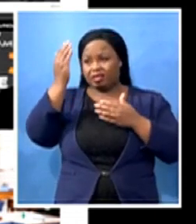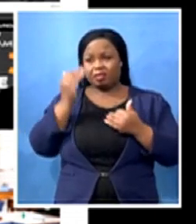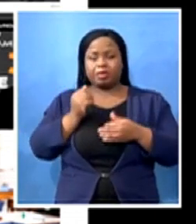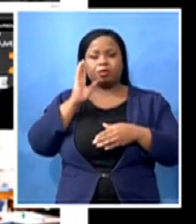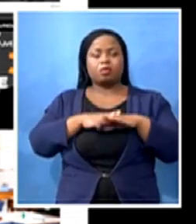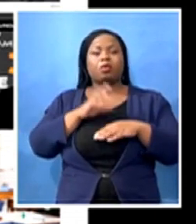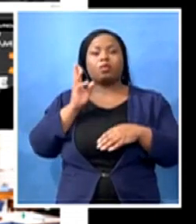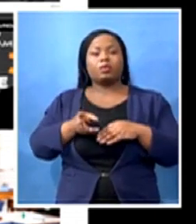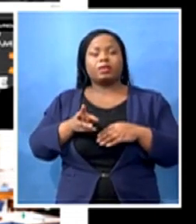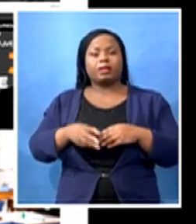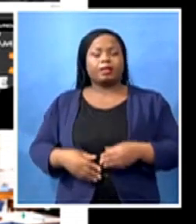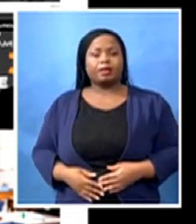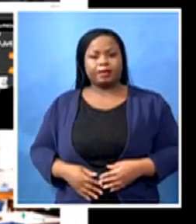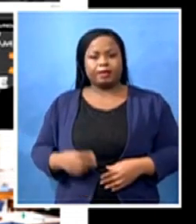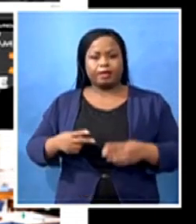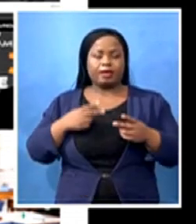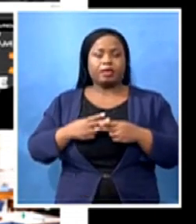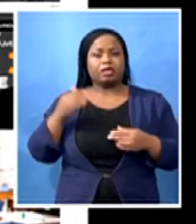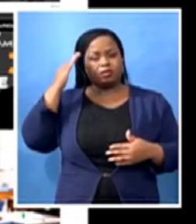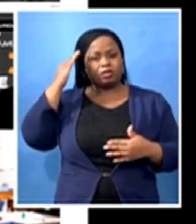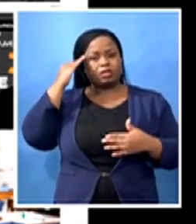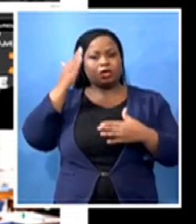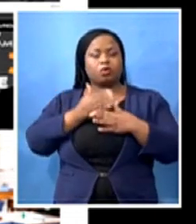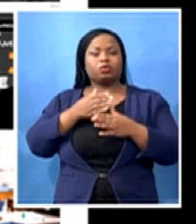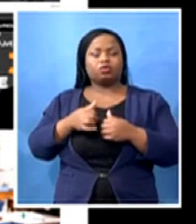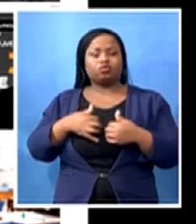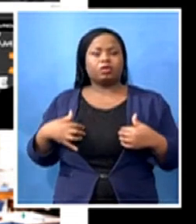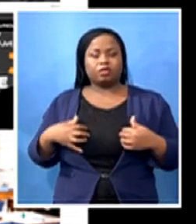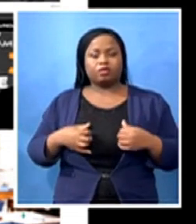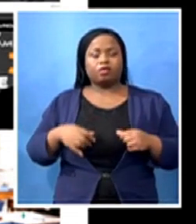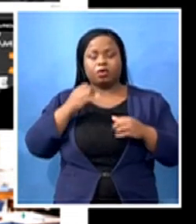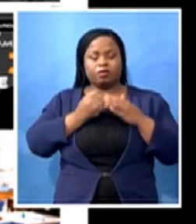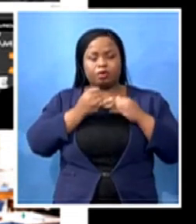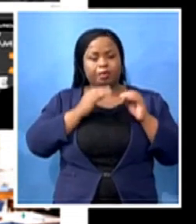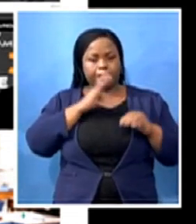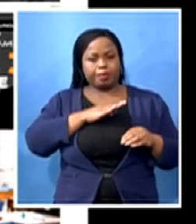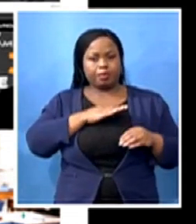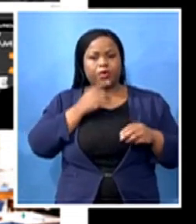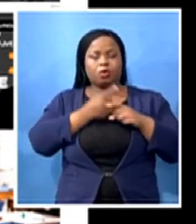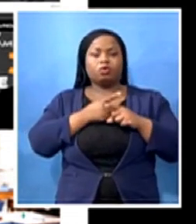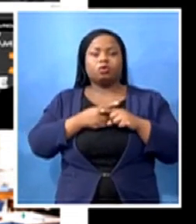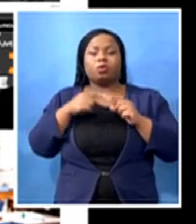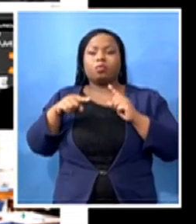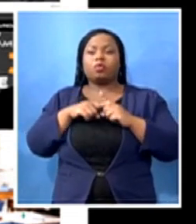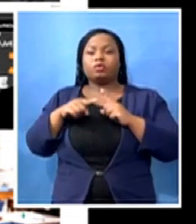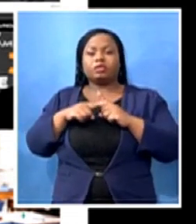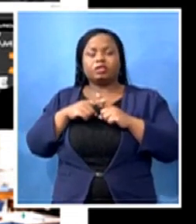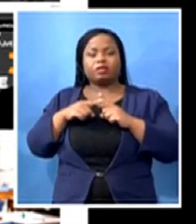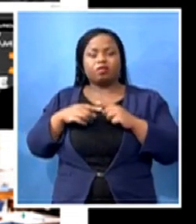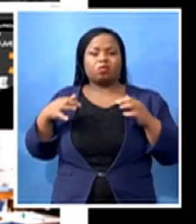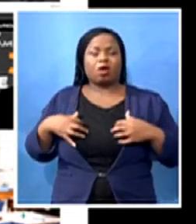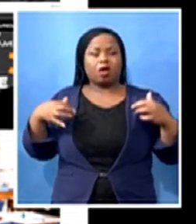but interesting, not isolation, is positively associated with levels of worry about the COVID-19 impact on